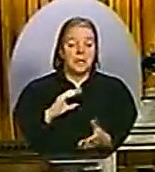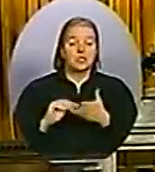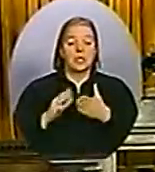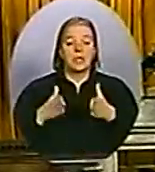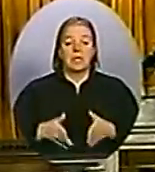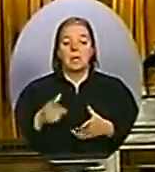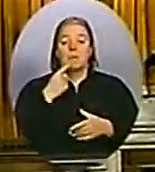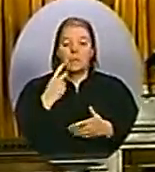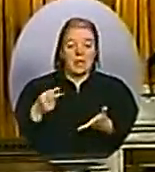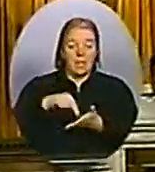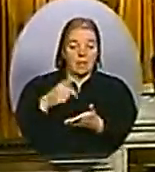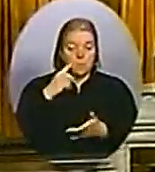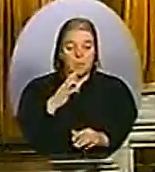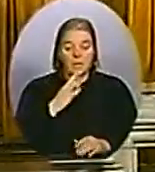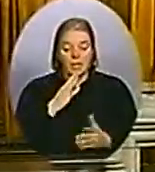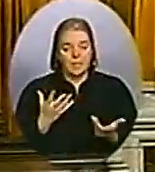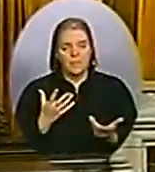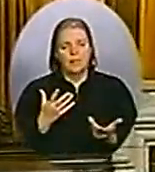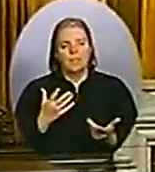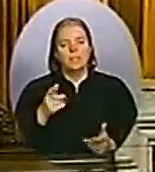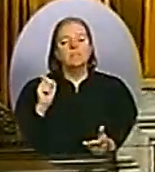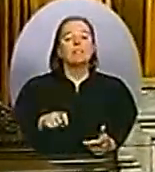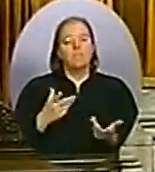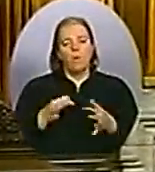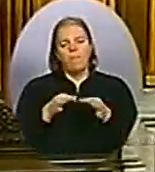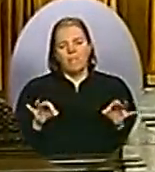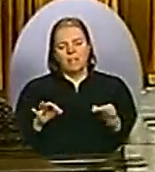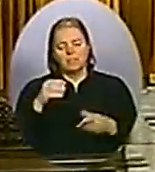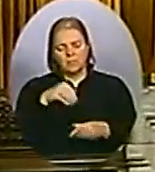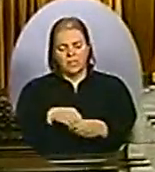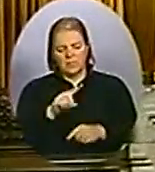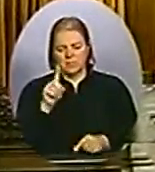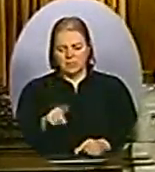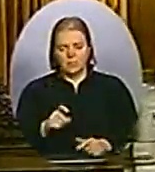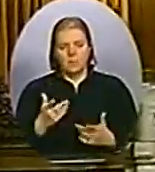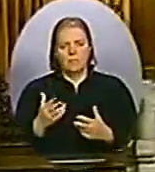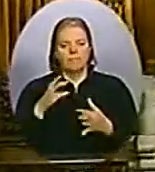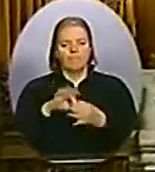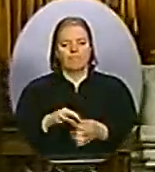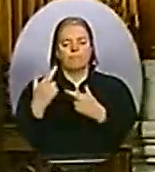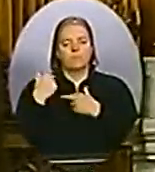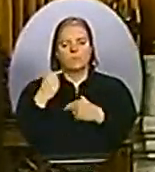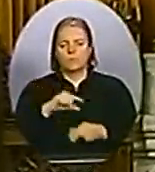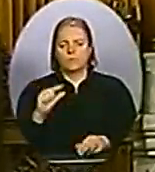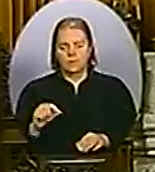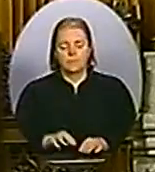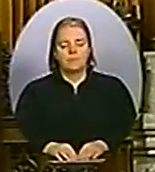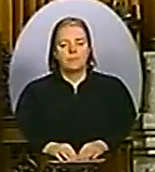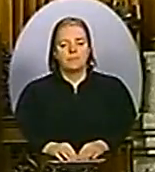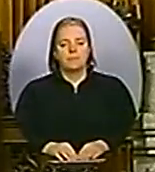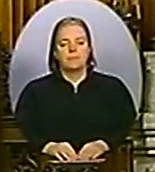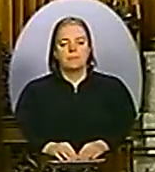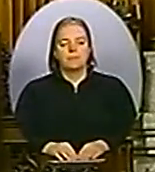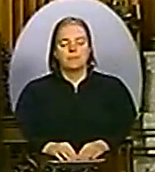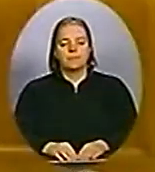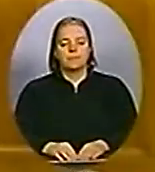in the preamble, they do have to tie it back into where the government has responsibility. The Honourable Parliamentary Secretary. Mr. Speaker, the question was